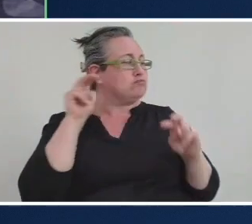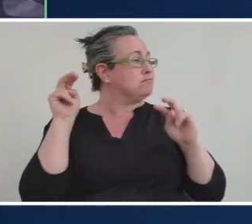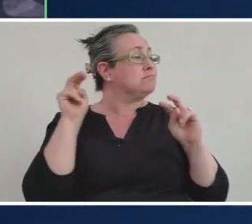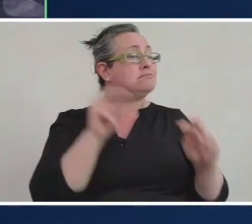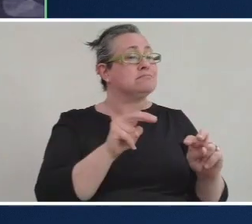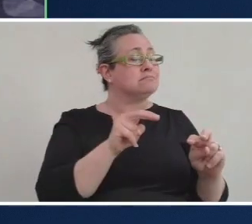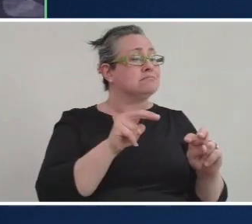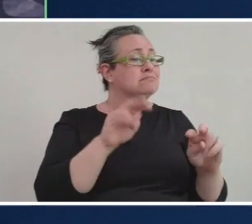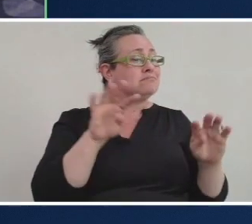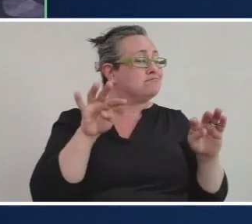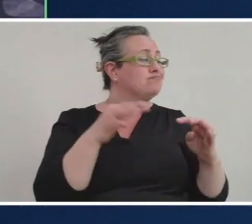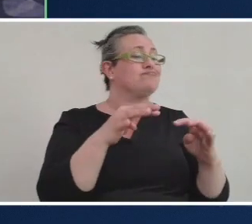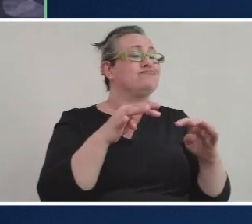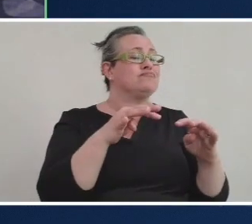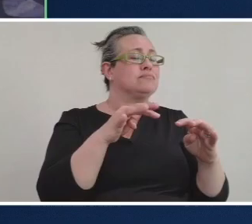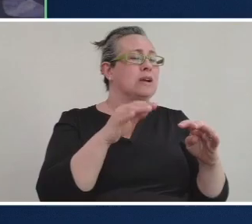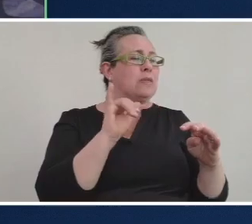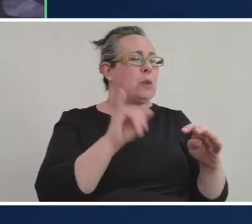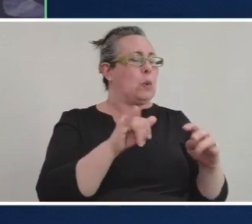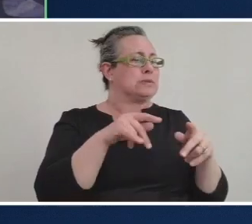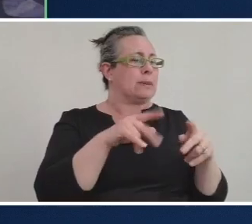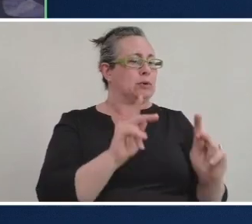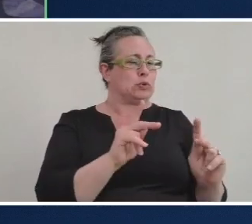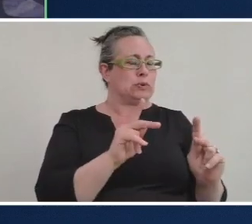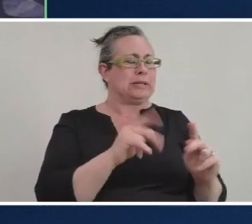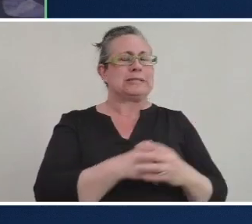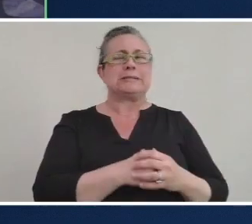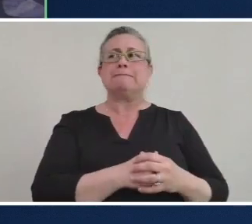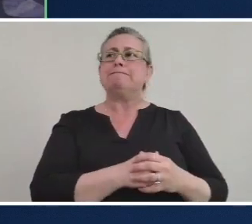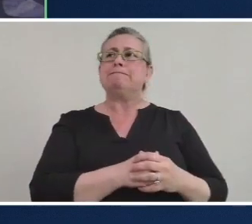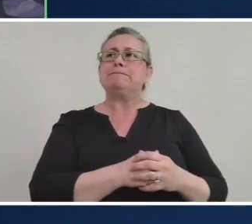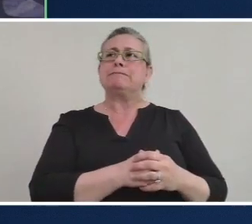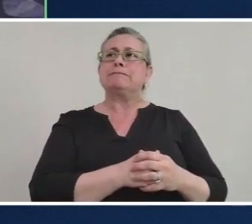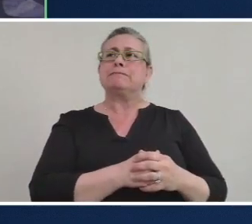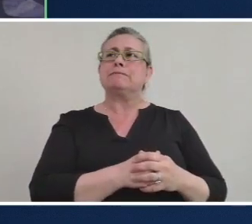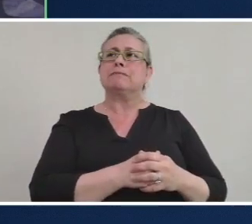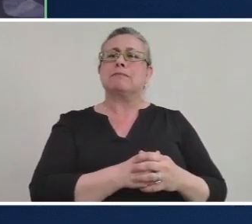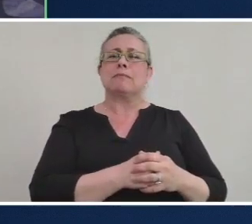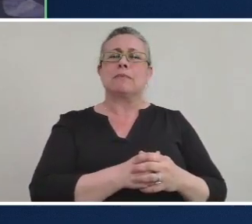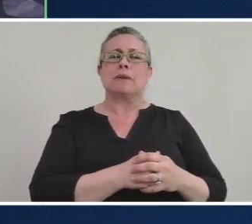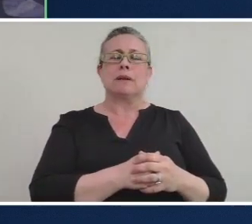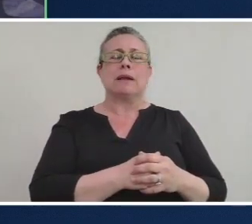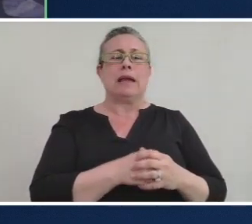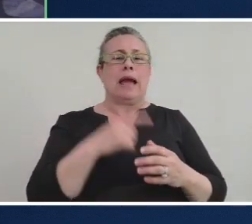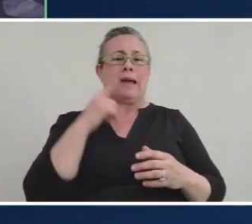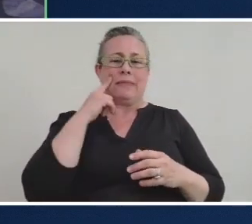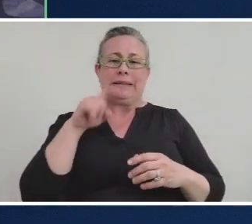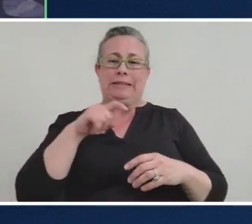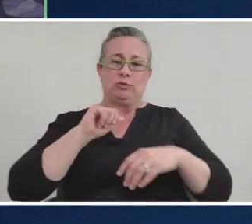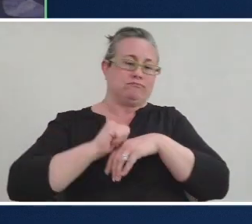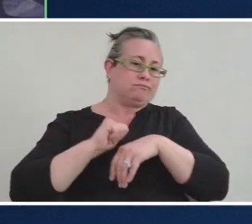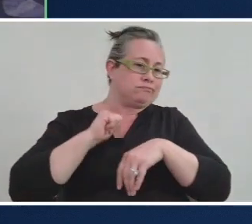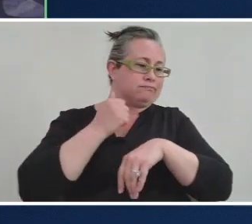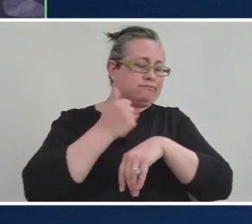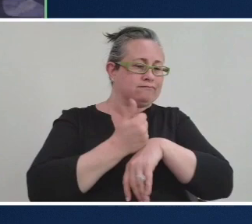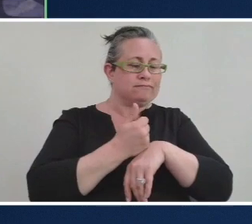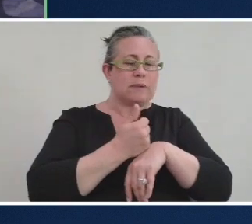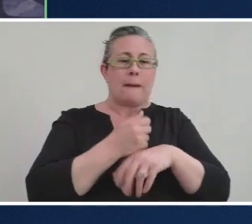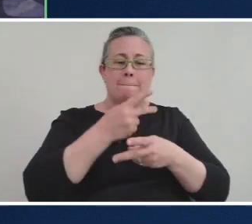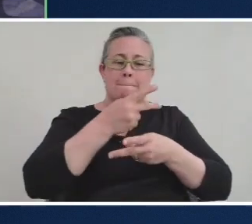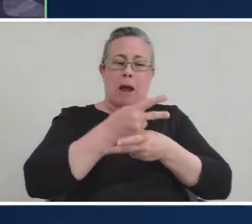those opportunities. I think the set up monitoring missions of elections are very, very